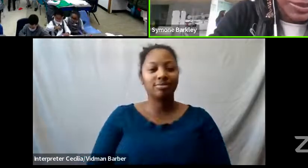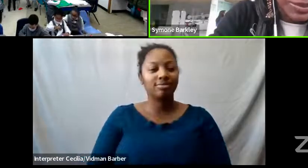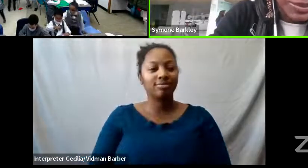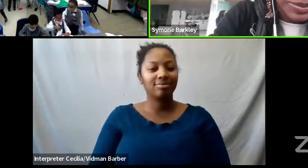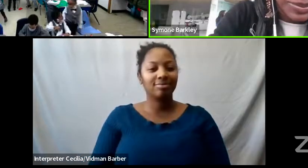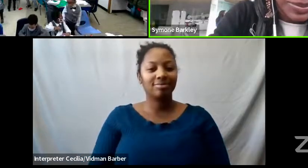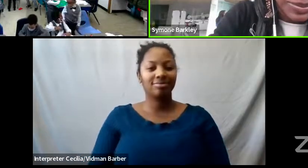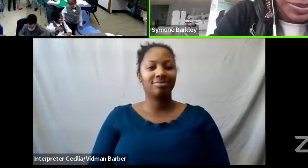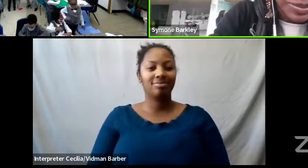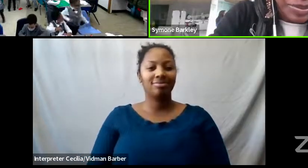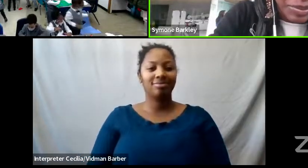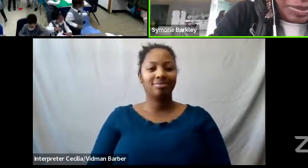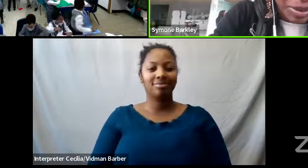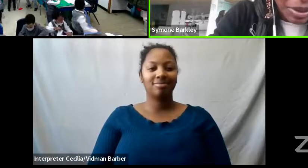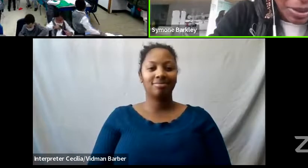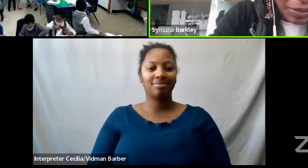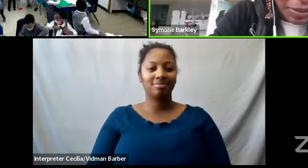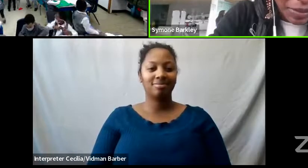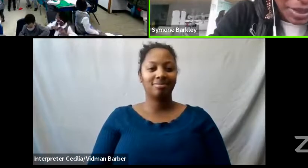doing?